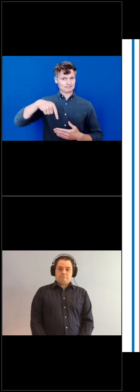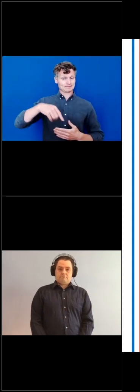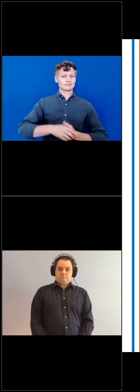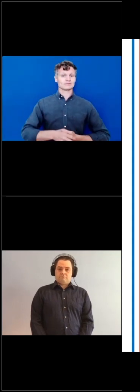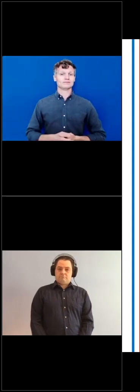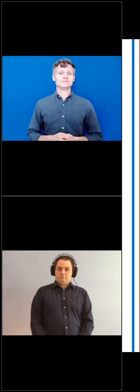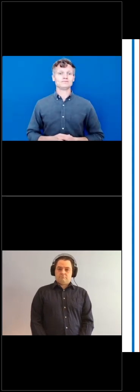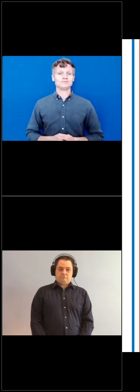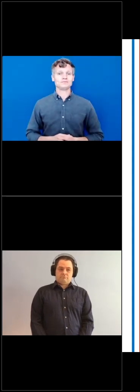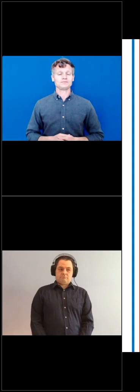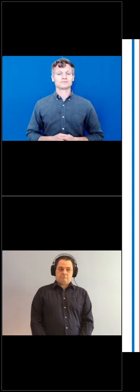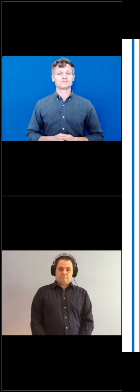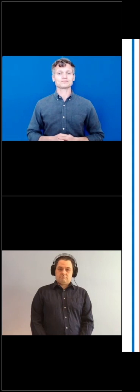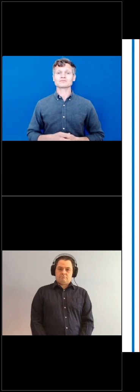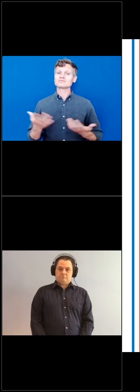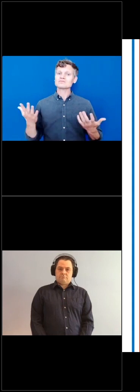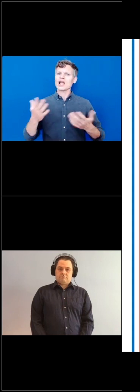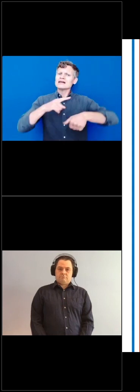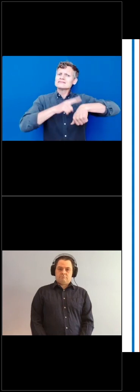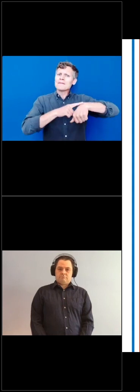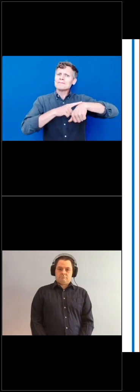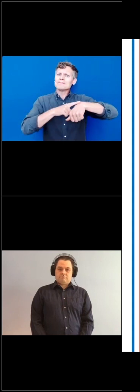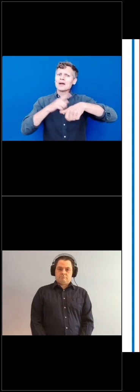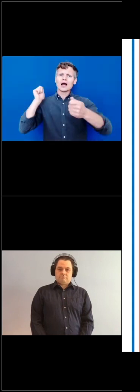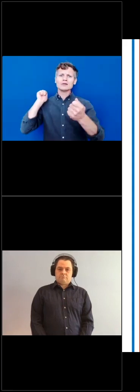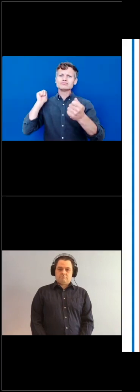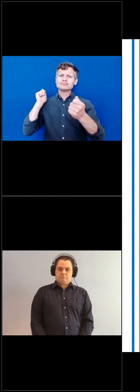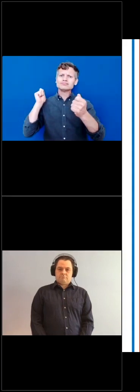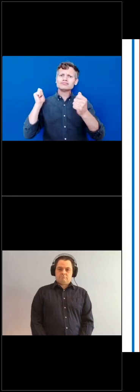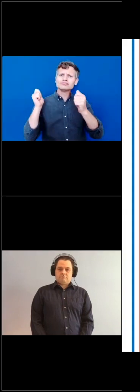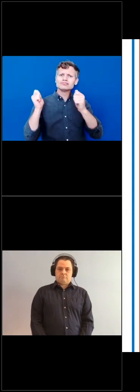from time, from the charity mode of